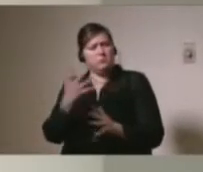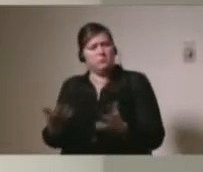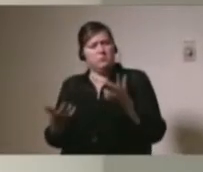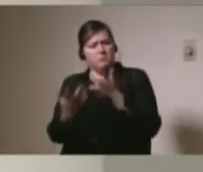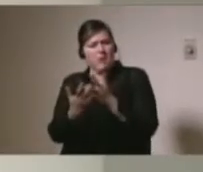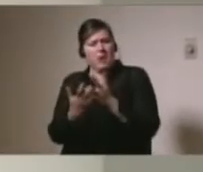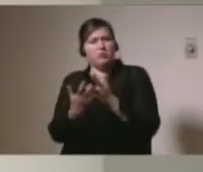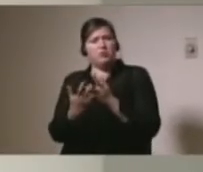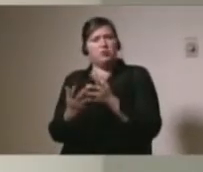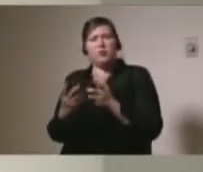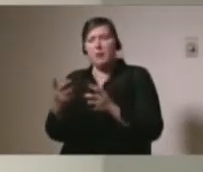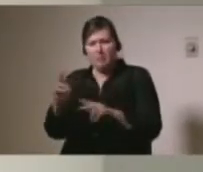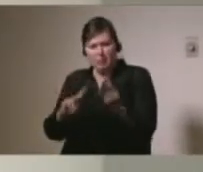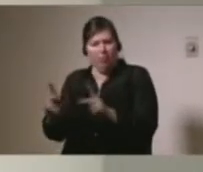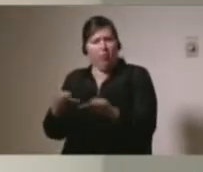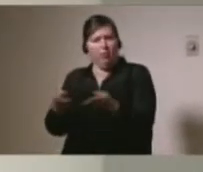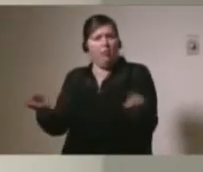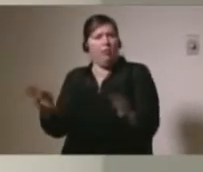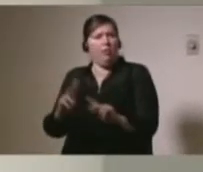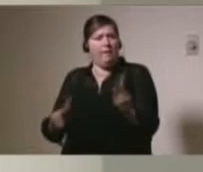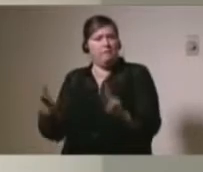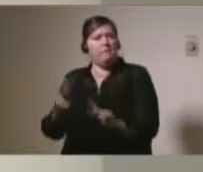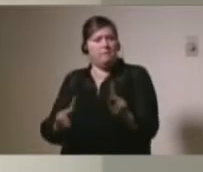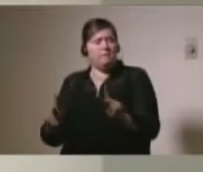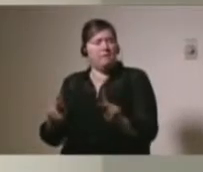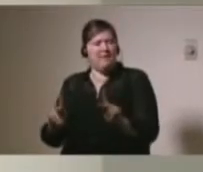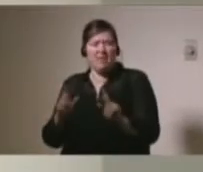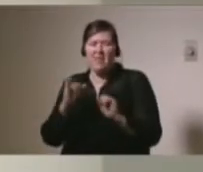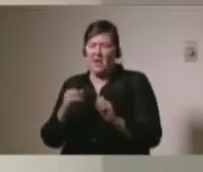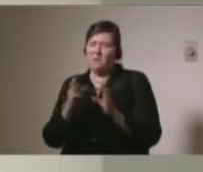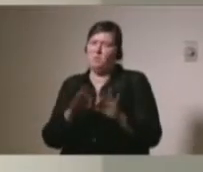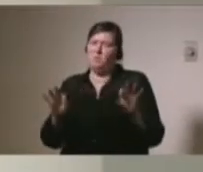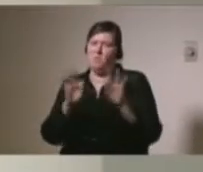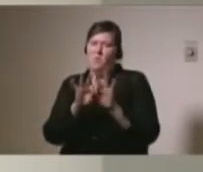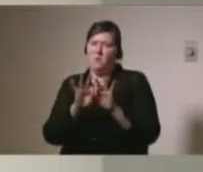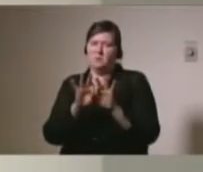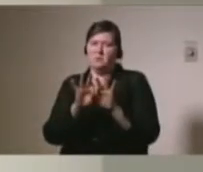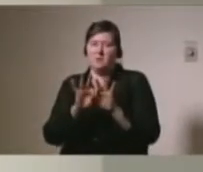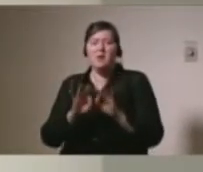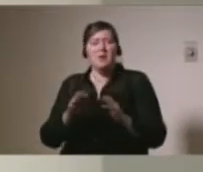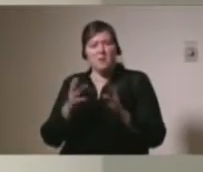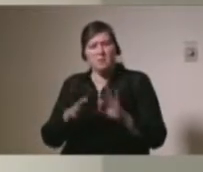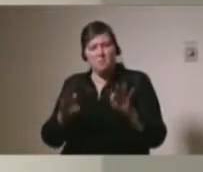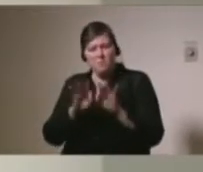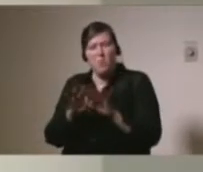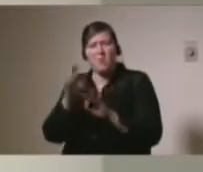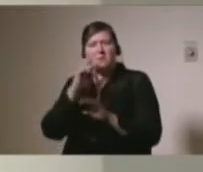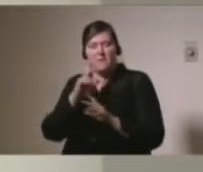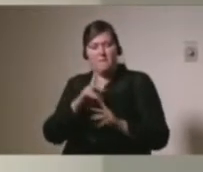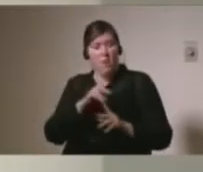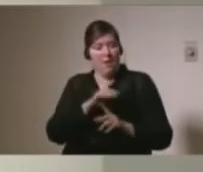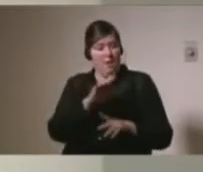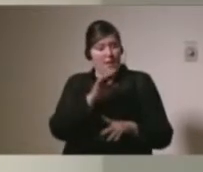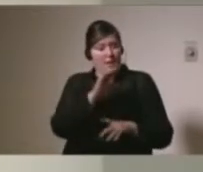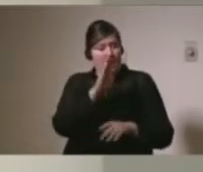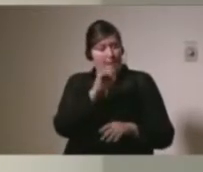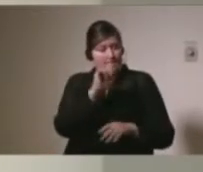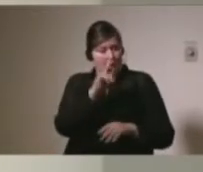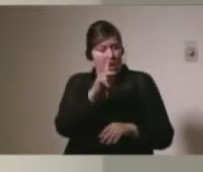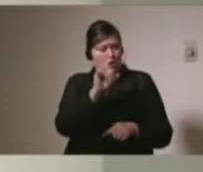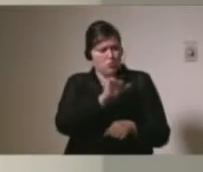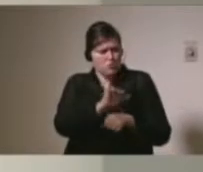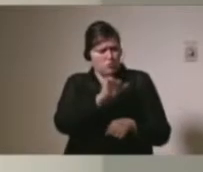making Kiwis better off. That's really important. And that narrative has to continue, that story has to continue,